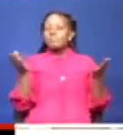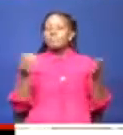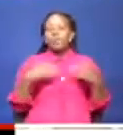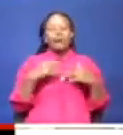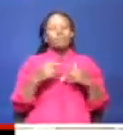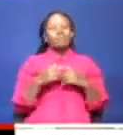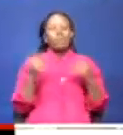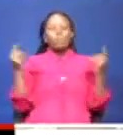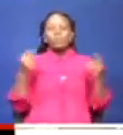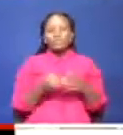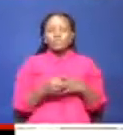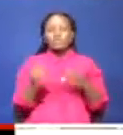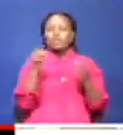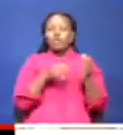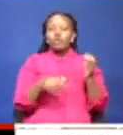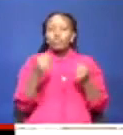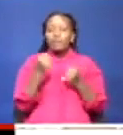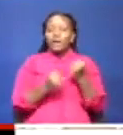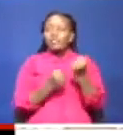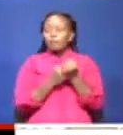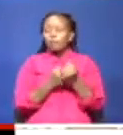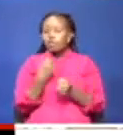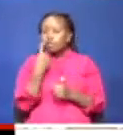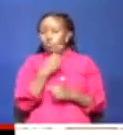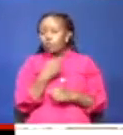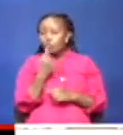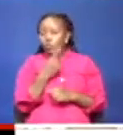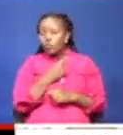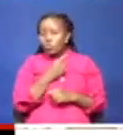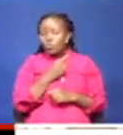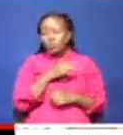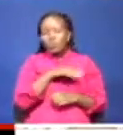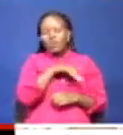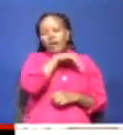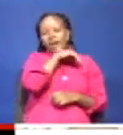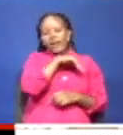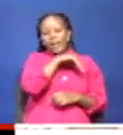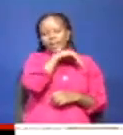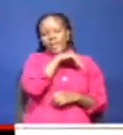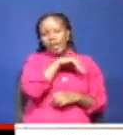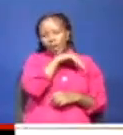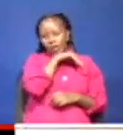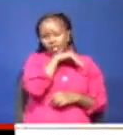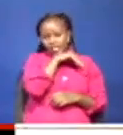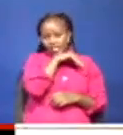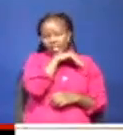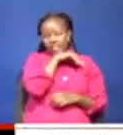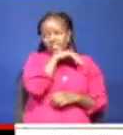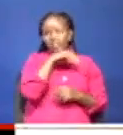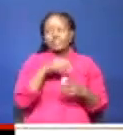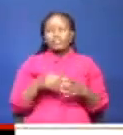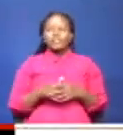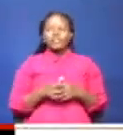ambao tutaunga mkono ni baba Raila Amolo Odinga.